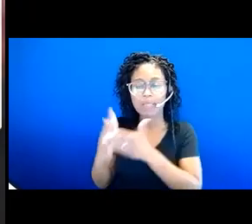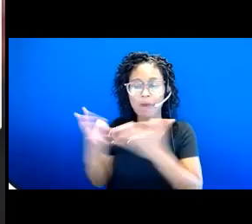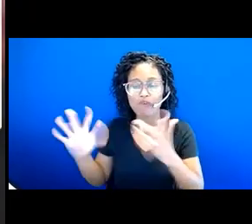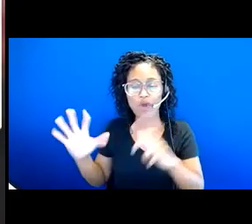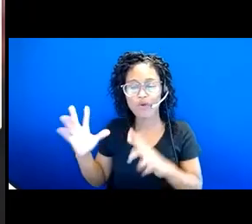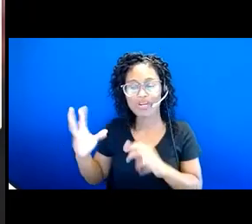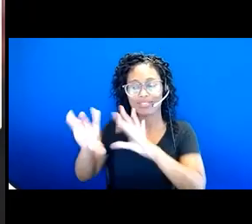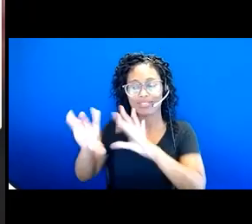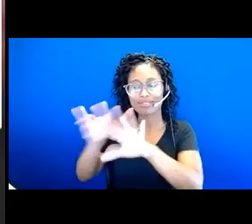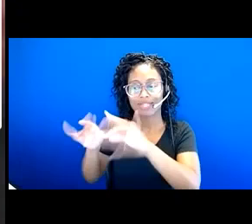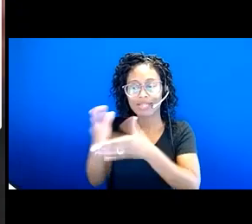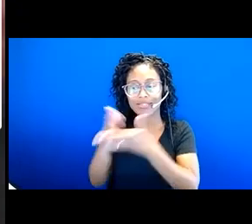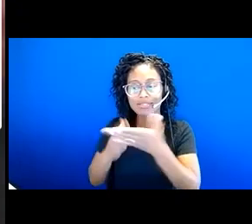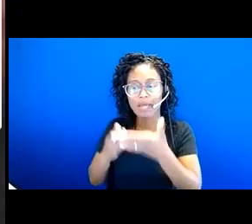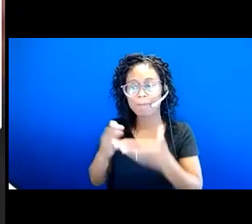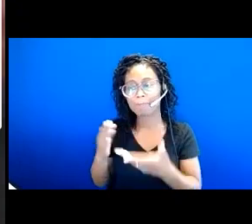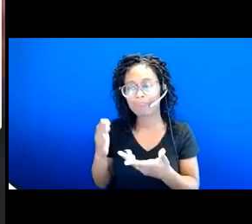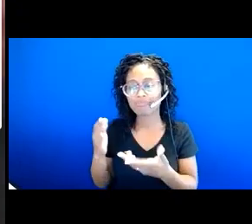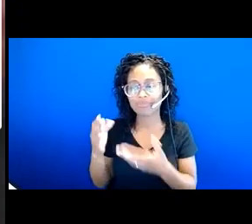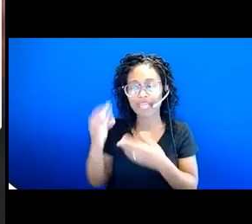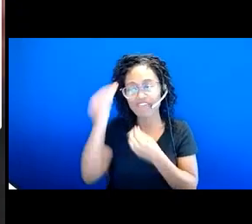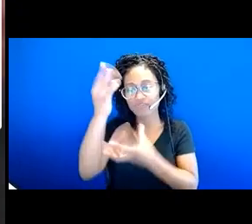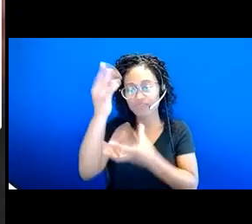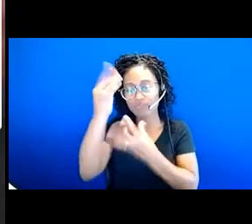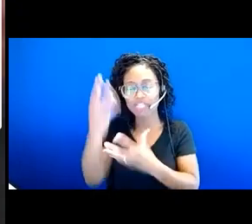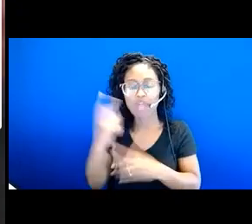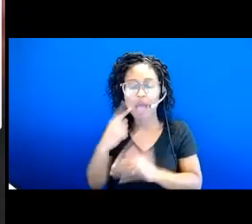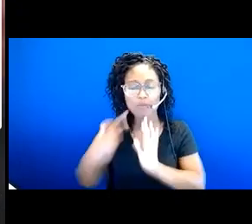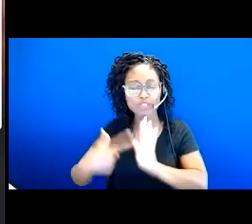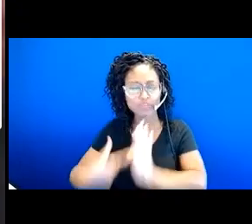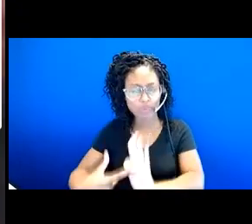add content to your